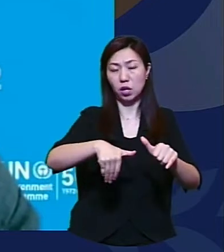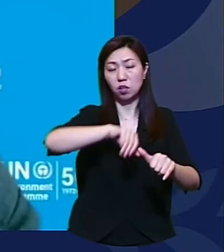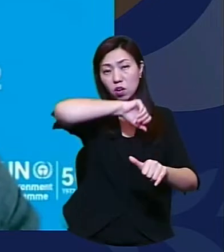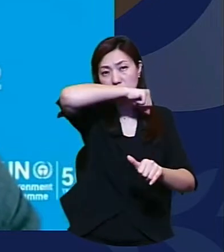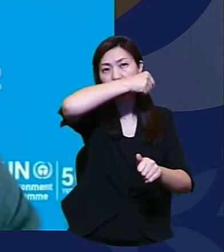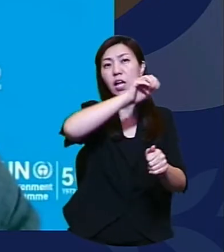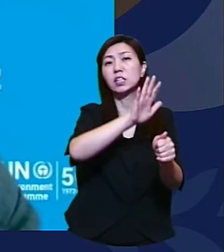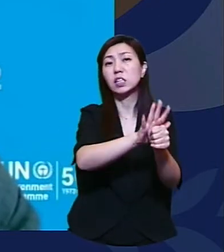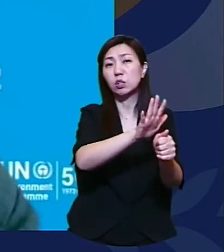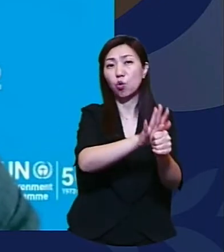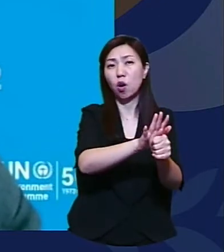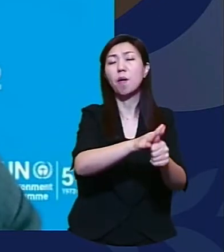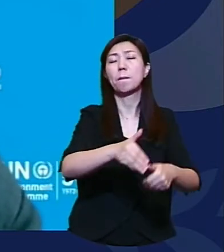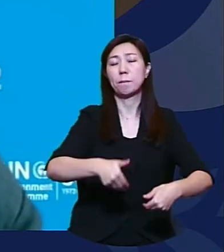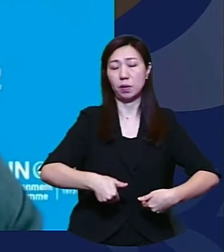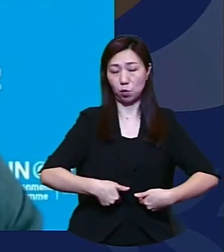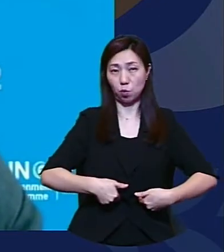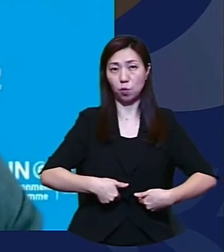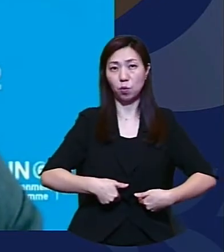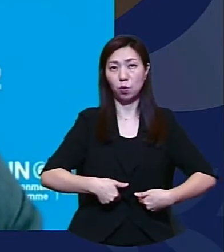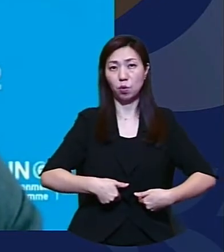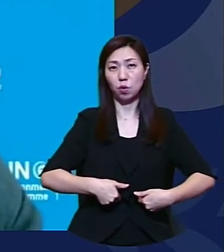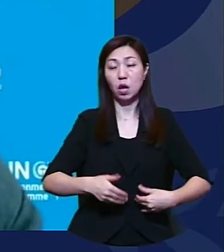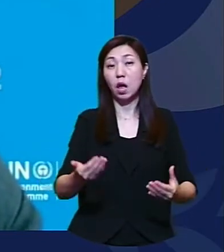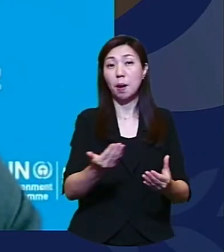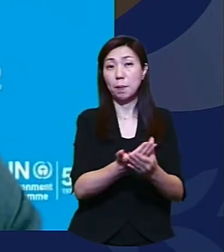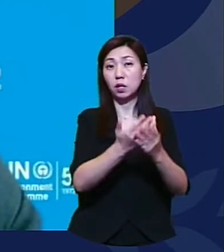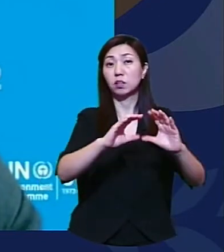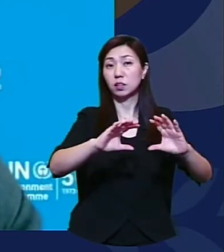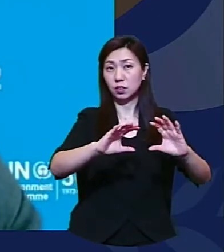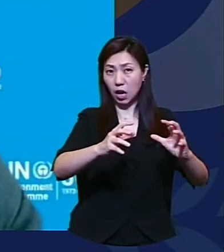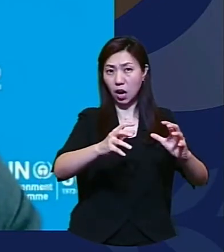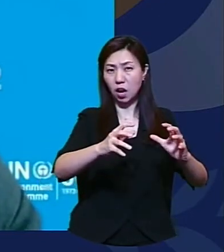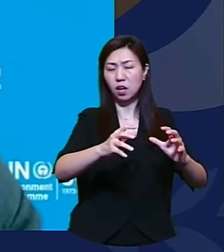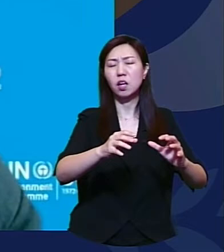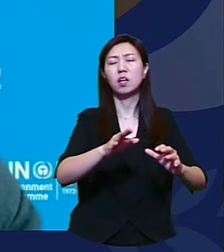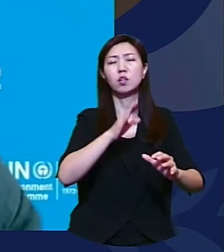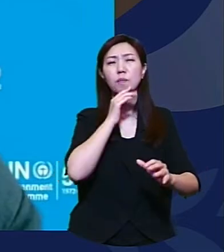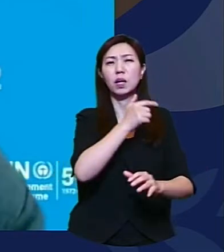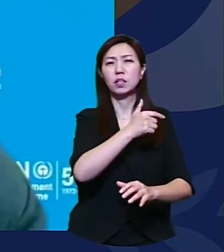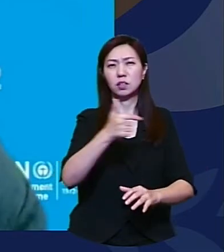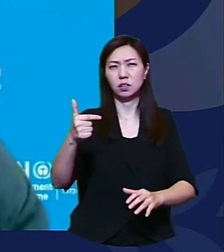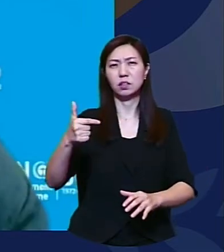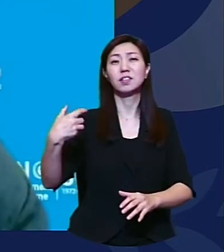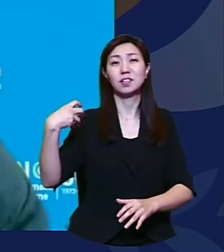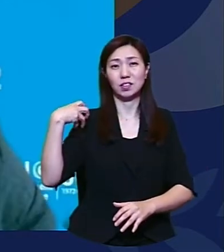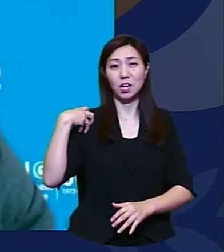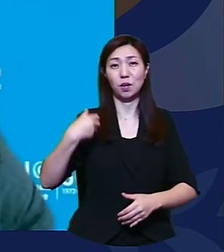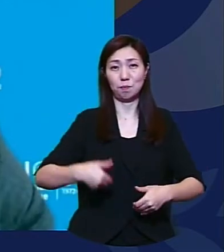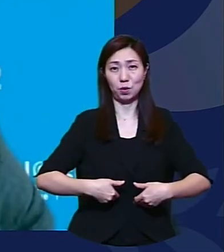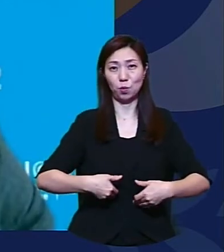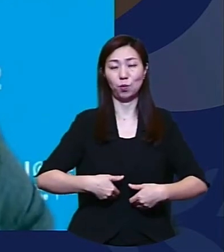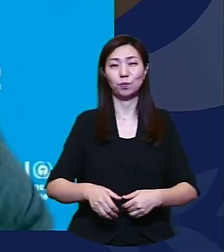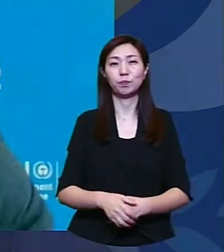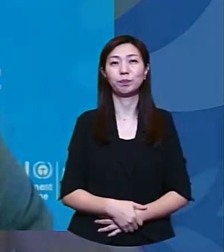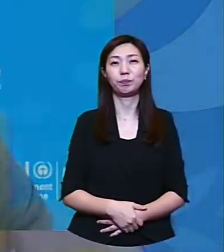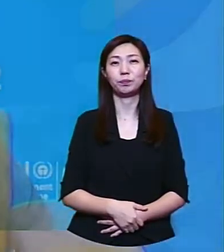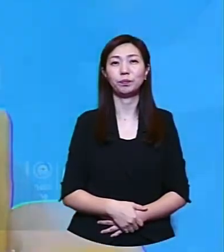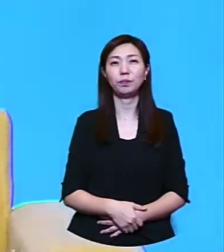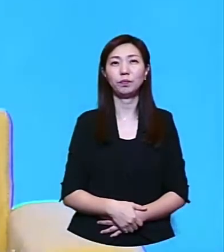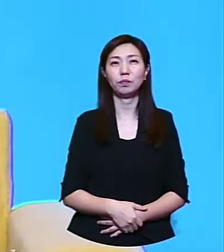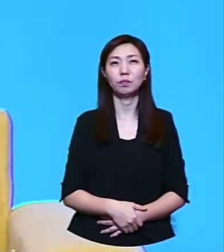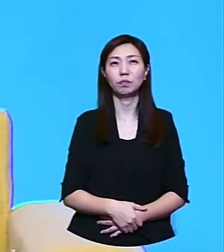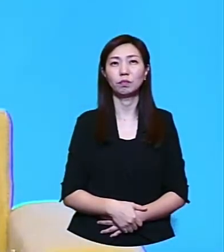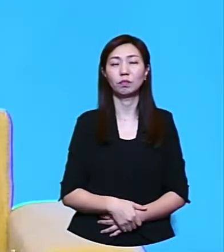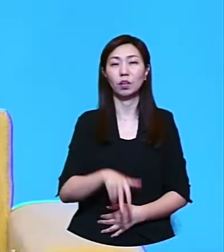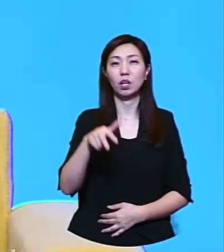in developing countries when it comes to adaptation financing. Over to you. Thank you, Joyce. And you helped